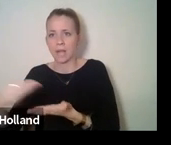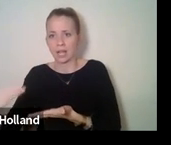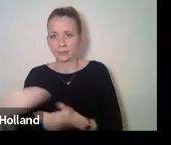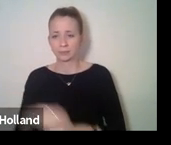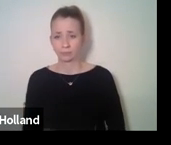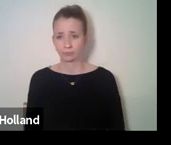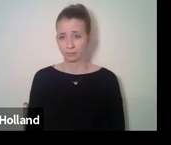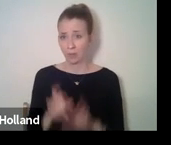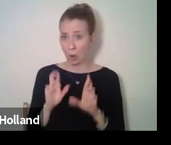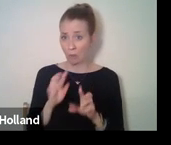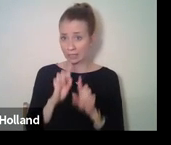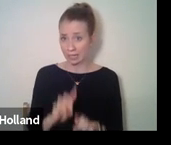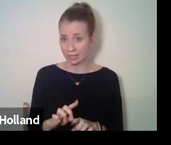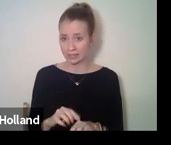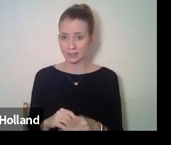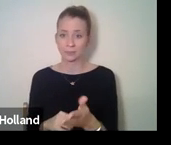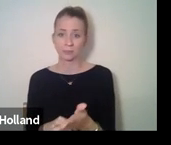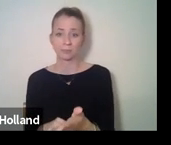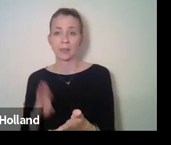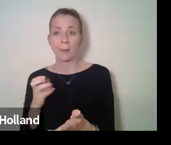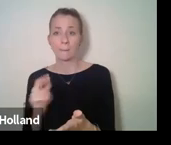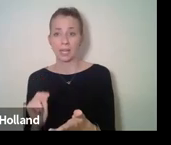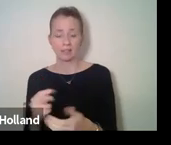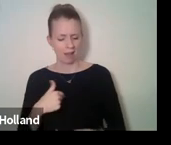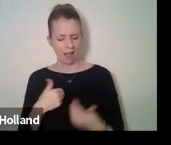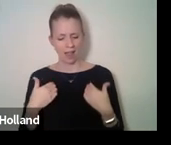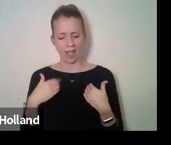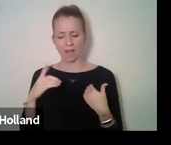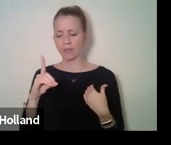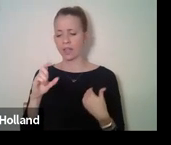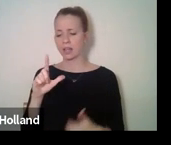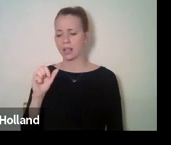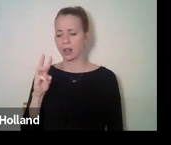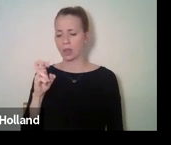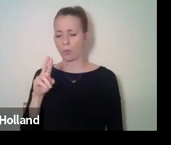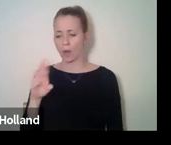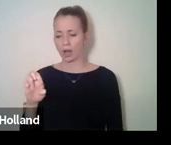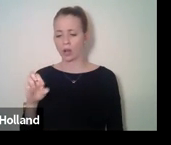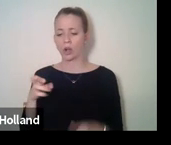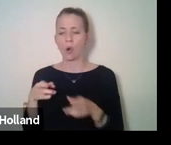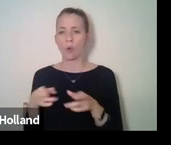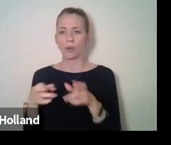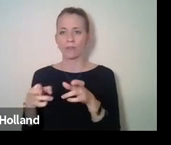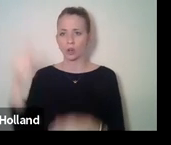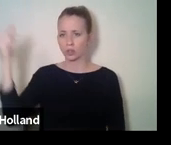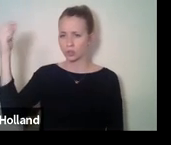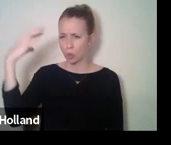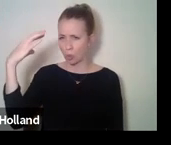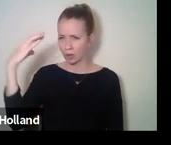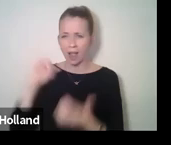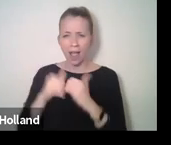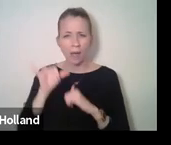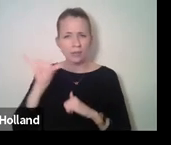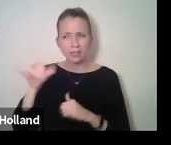Yeah, another question. I have Delaware River Solar. How does that compare to this CCA?